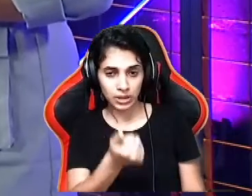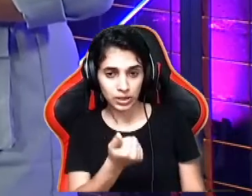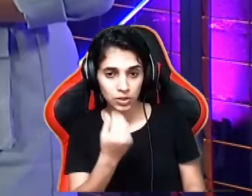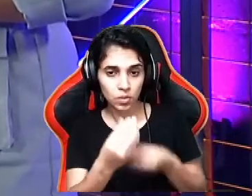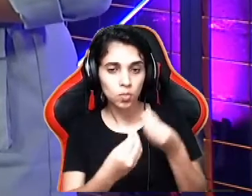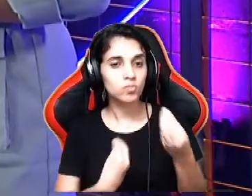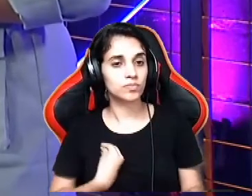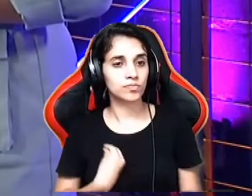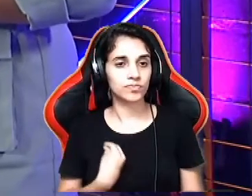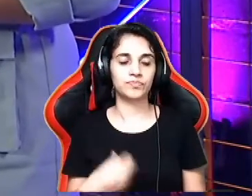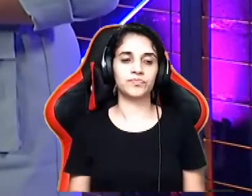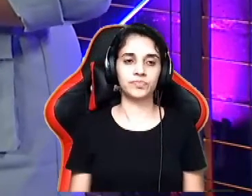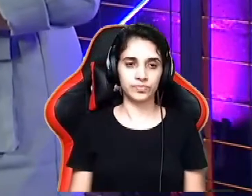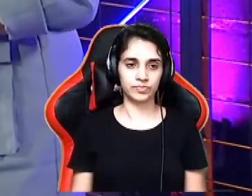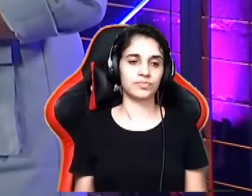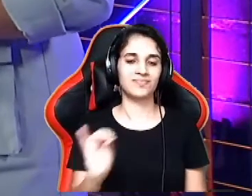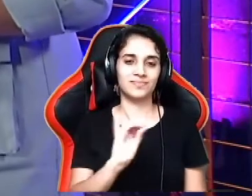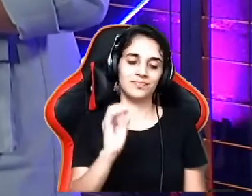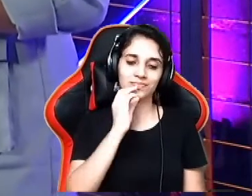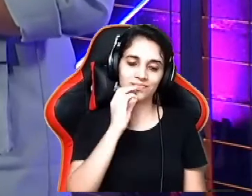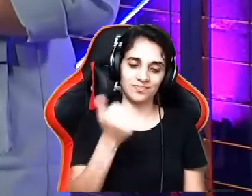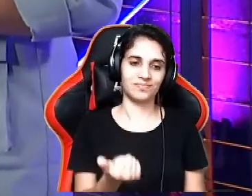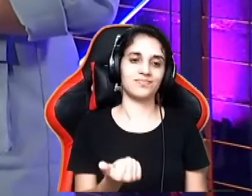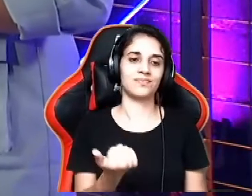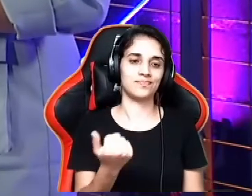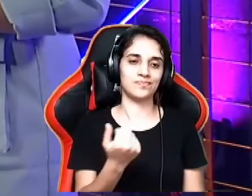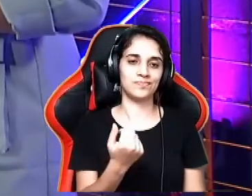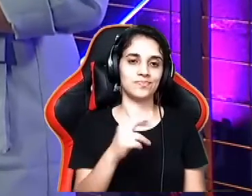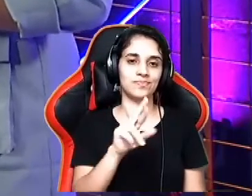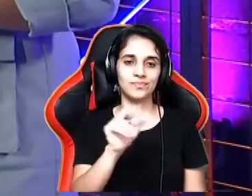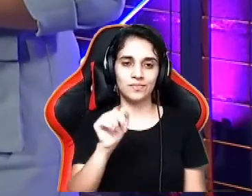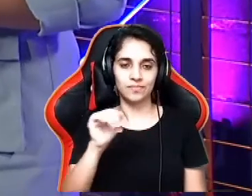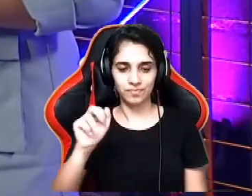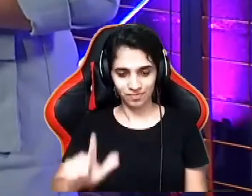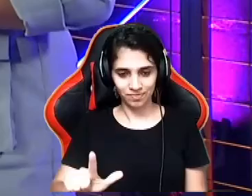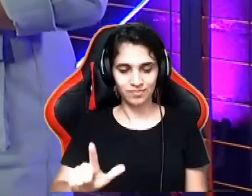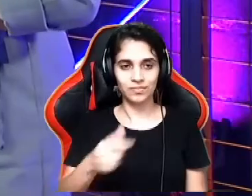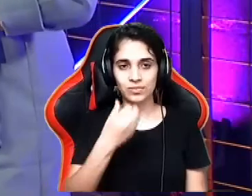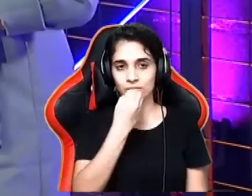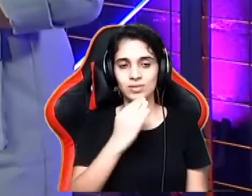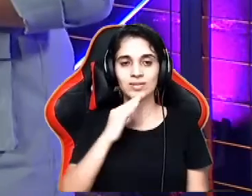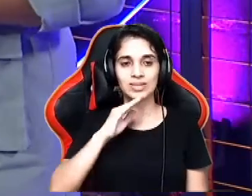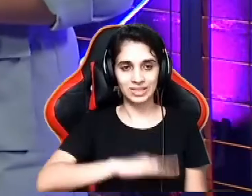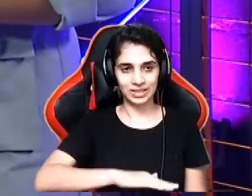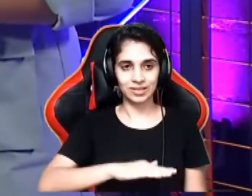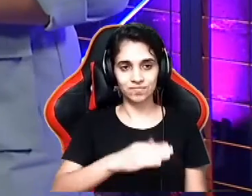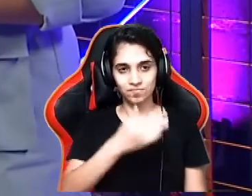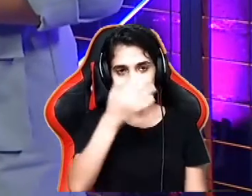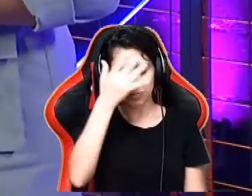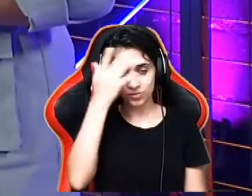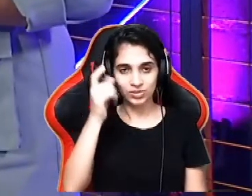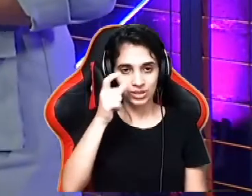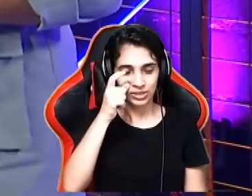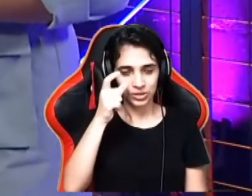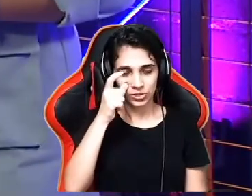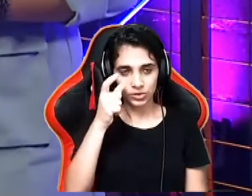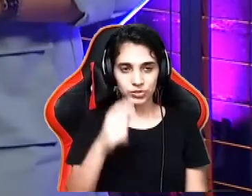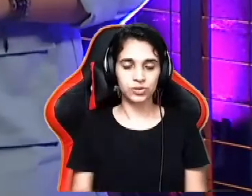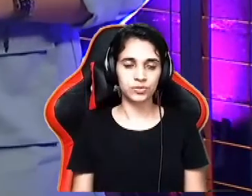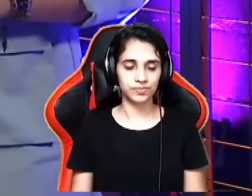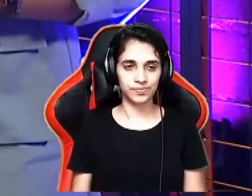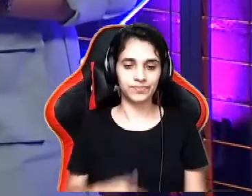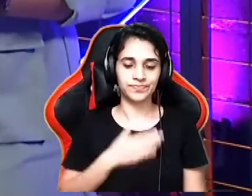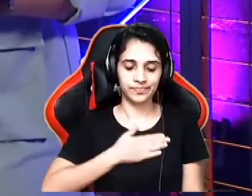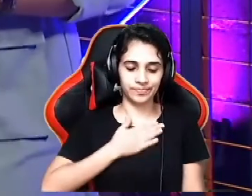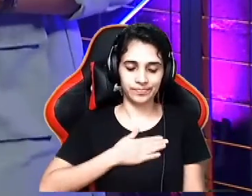you boys doing? Hey, Barbara, how you doing? Rafael, good afternoon, folks who are watching us. It